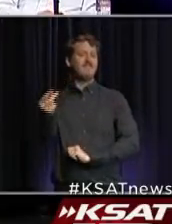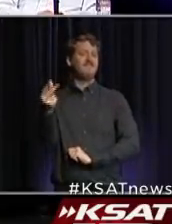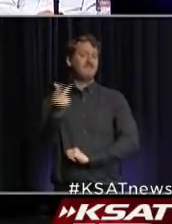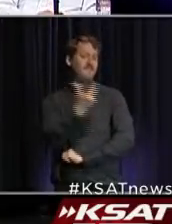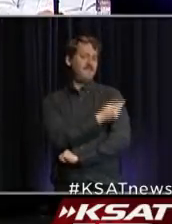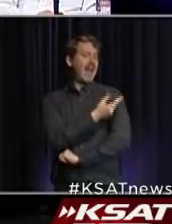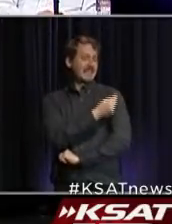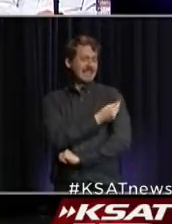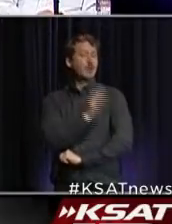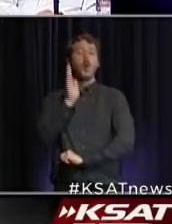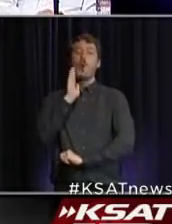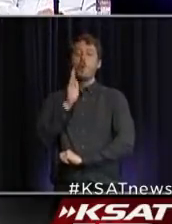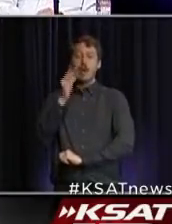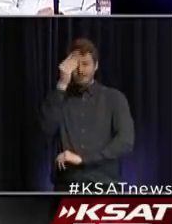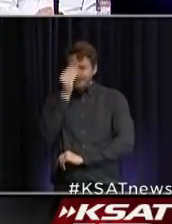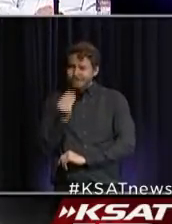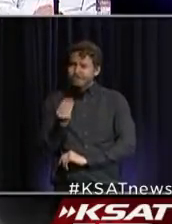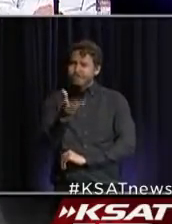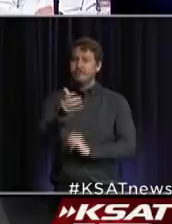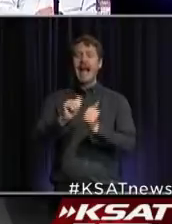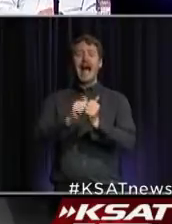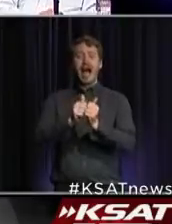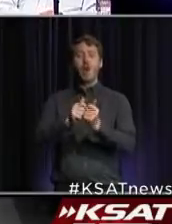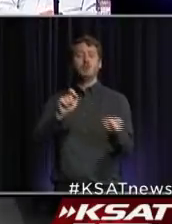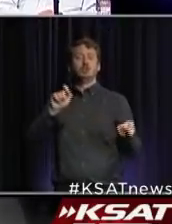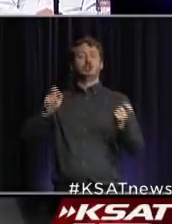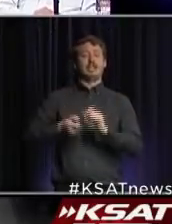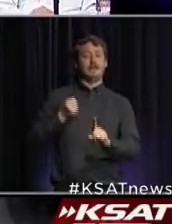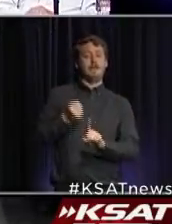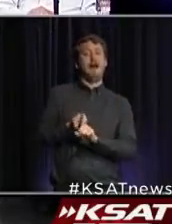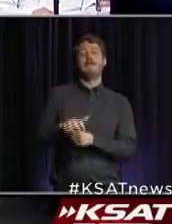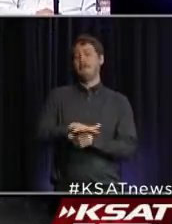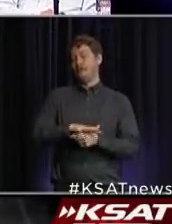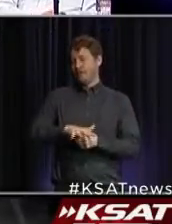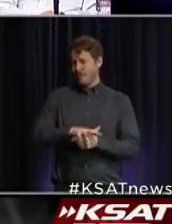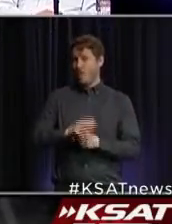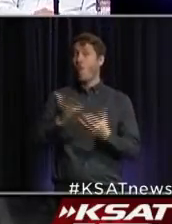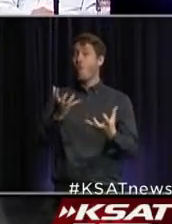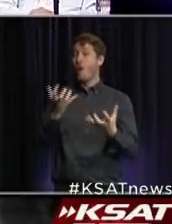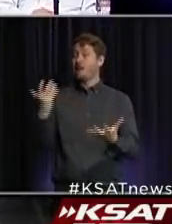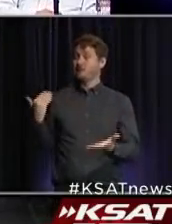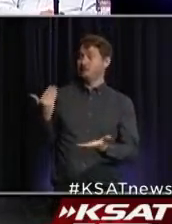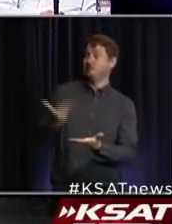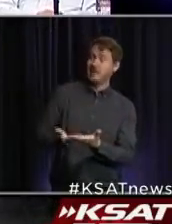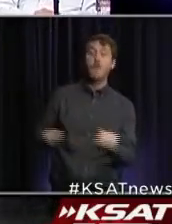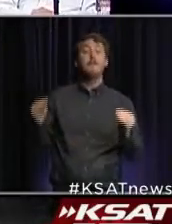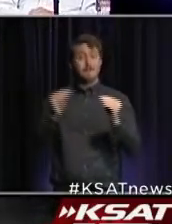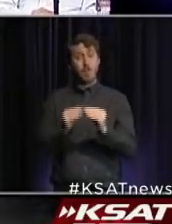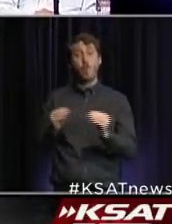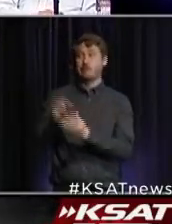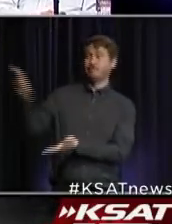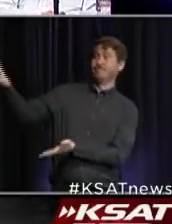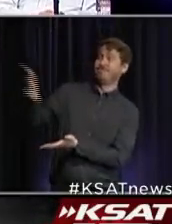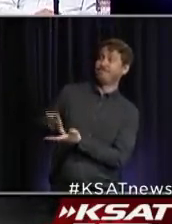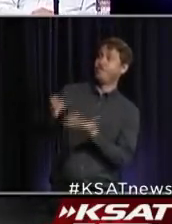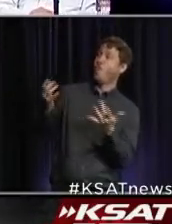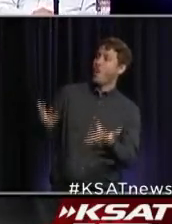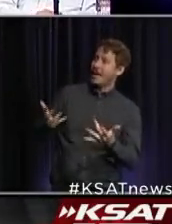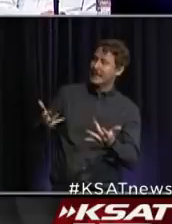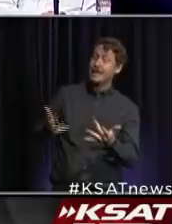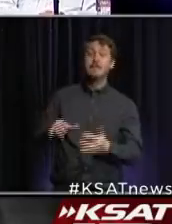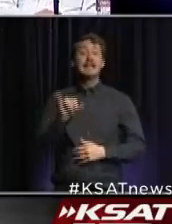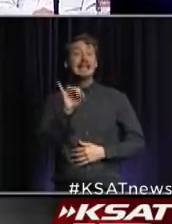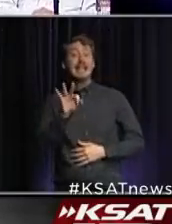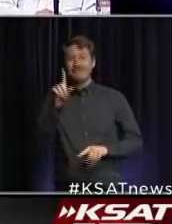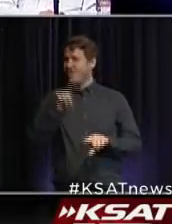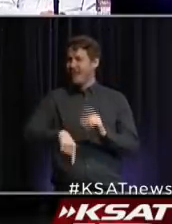nationally, and we'll keep you apprised as how that moves into our community. And of course, we still want more vaccines to go along with it. I do want to remind you, if you're struggling